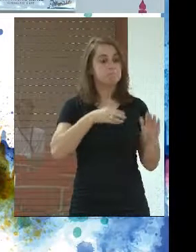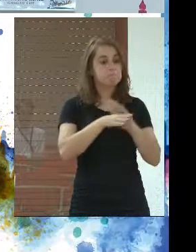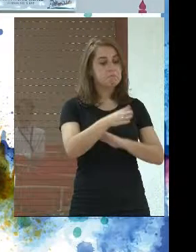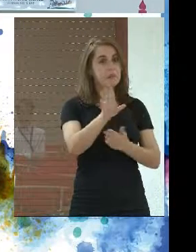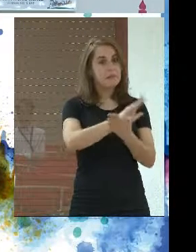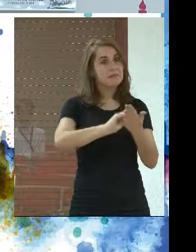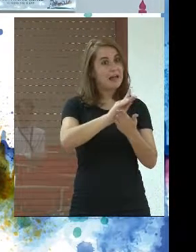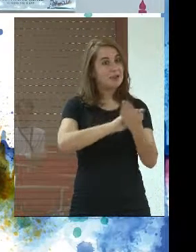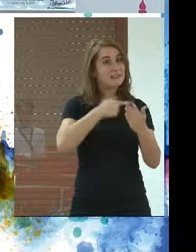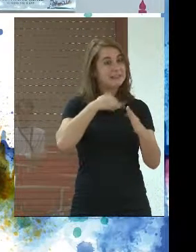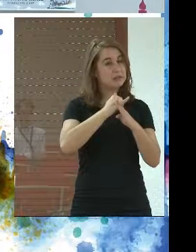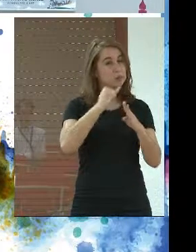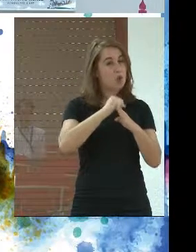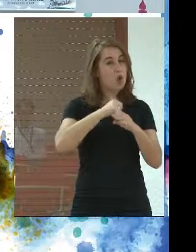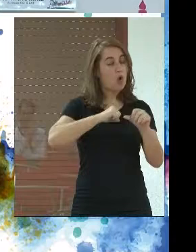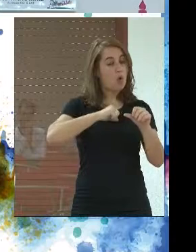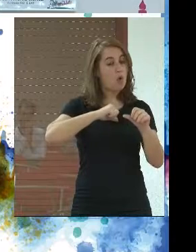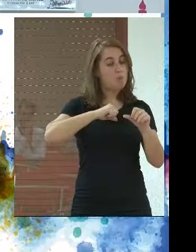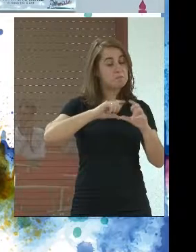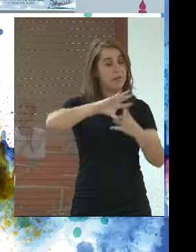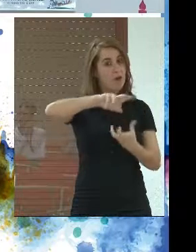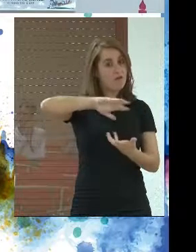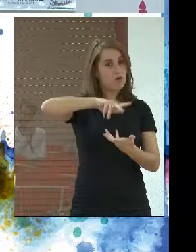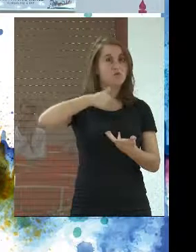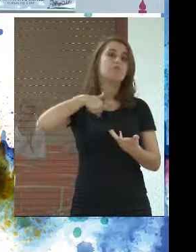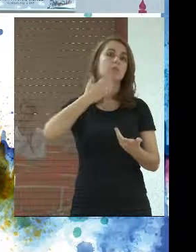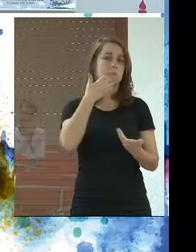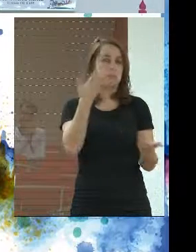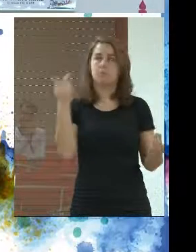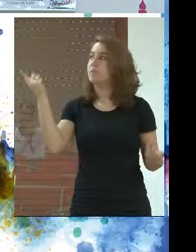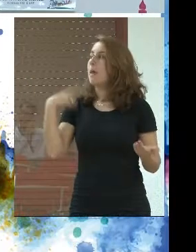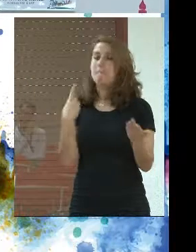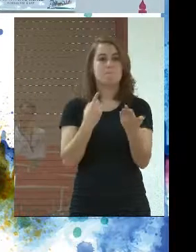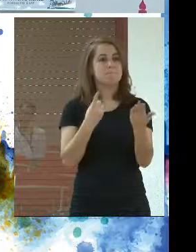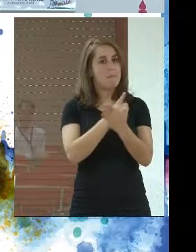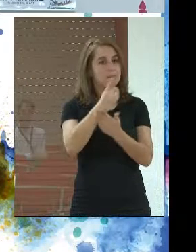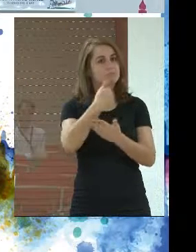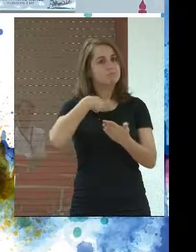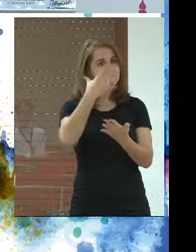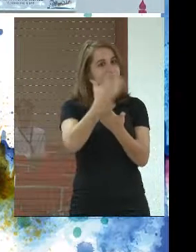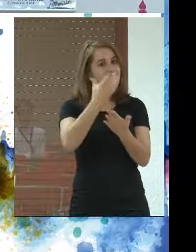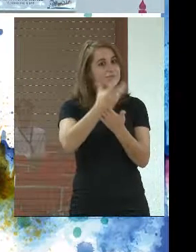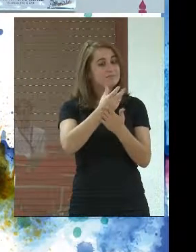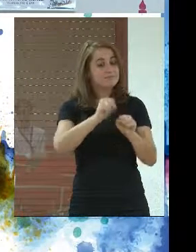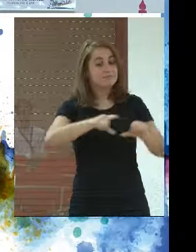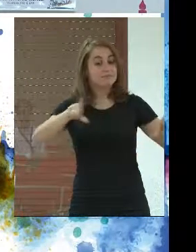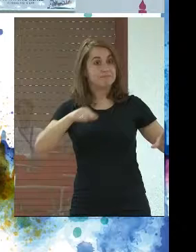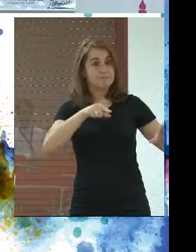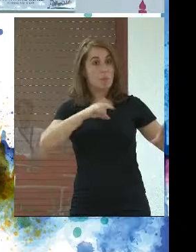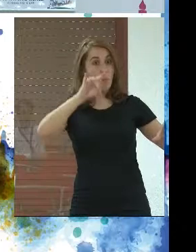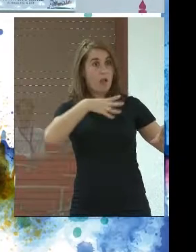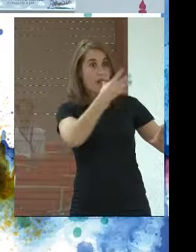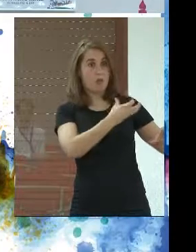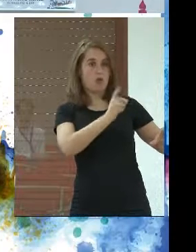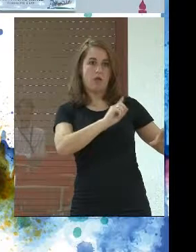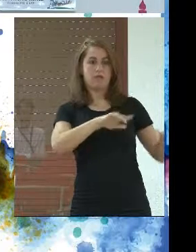way. Of course, we get access to the databases of the geographical institution in Spain, and the